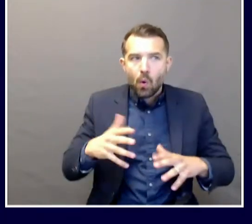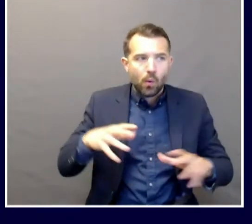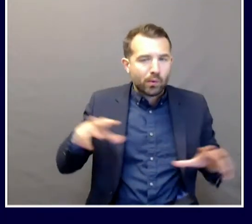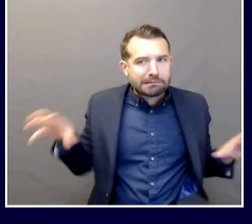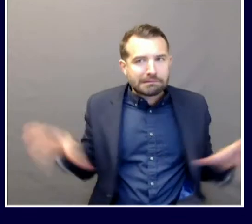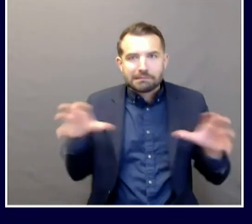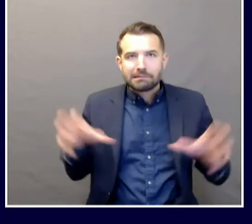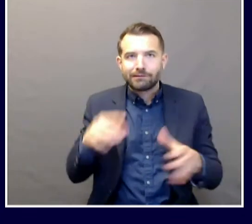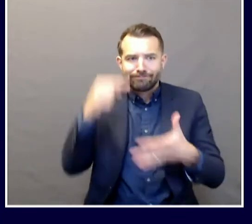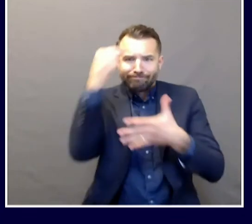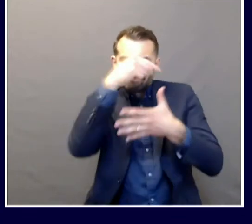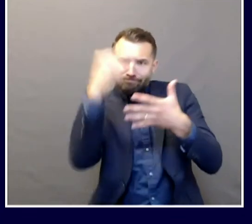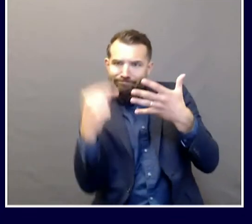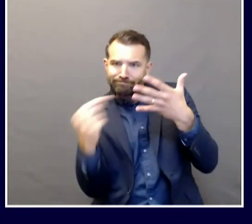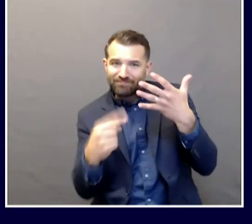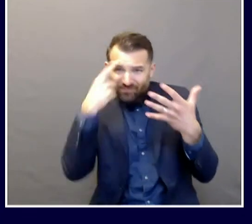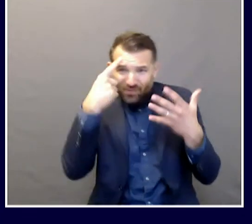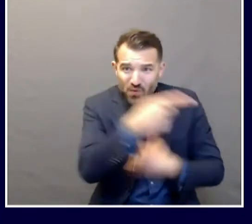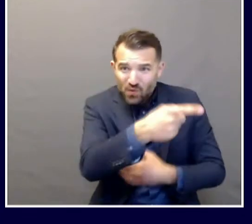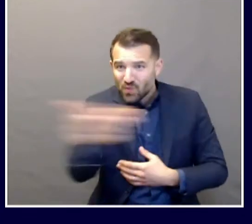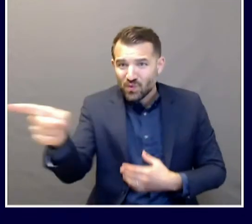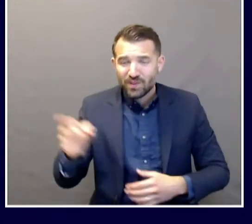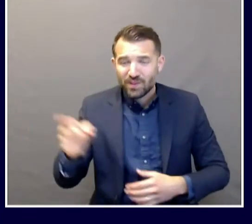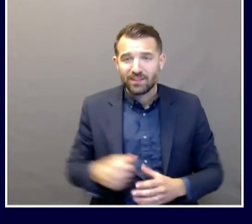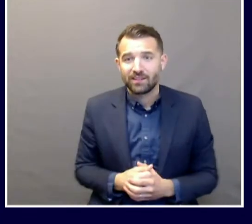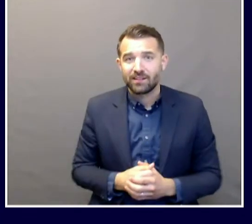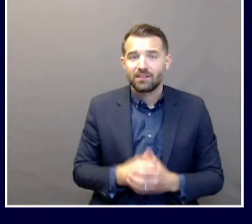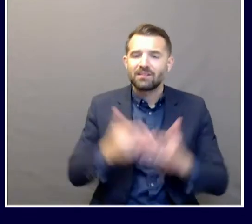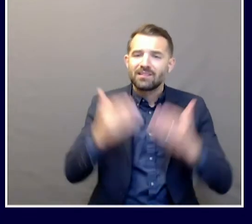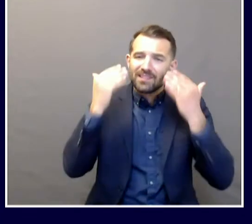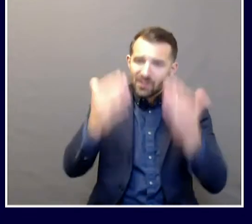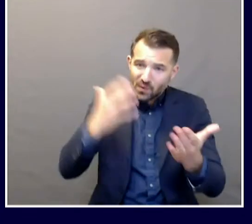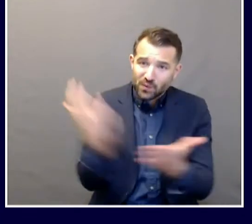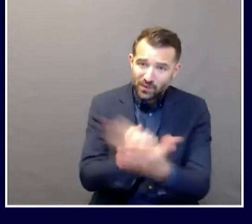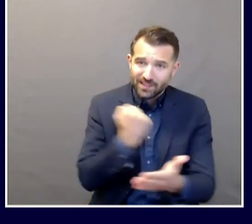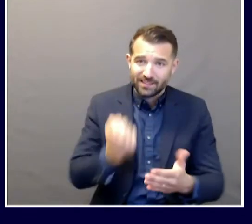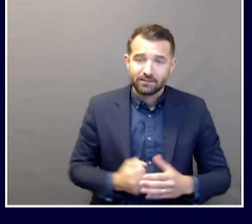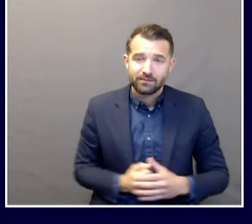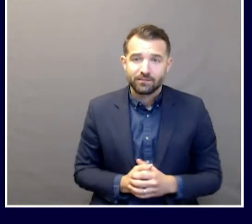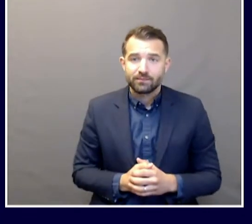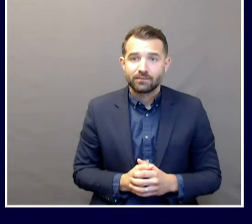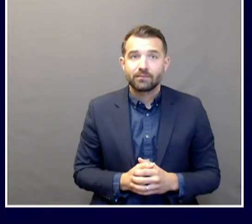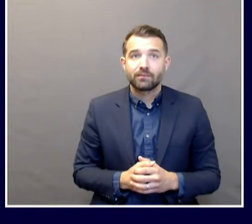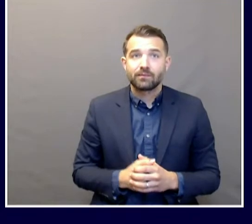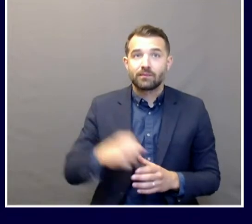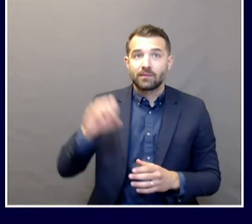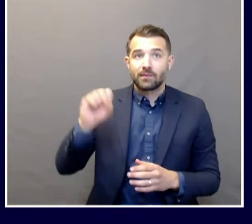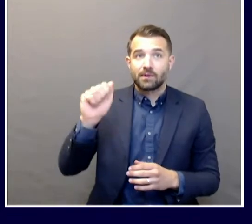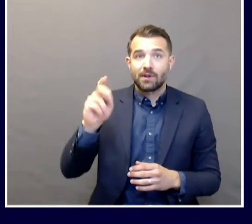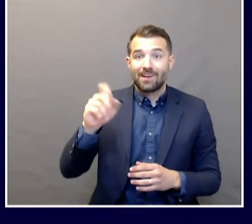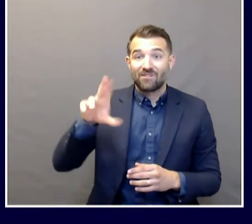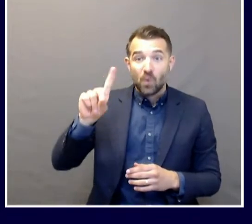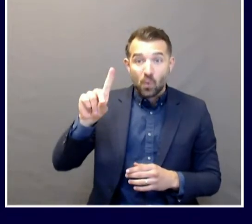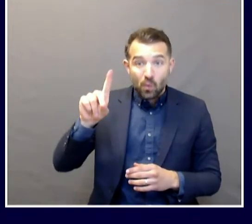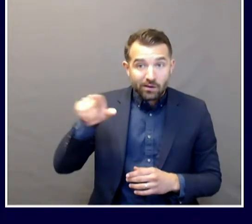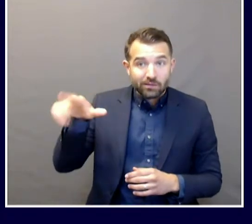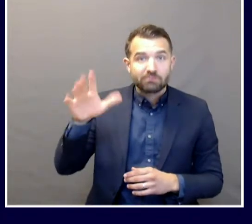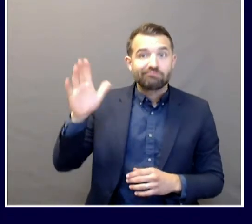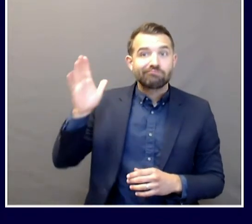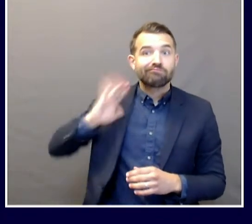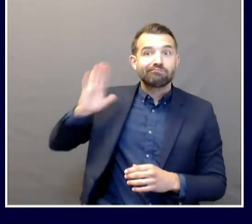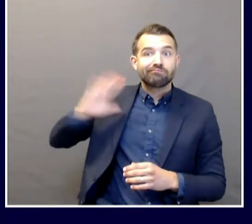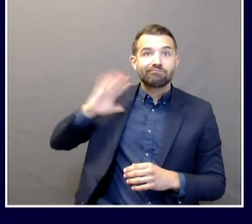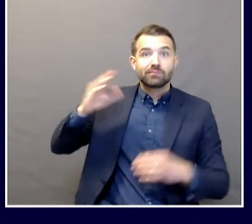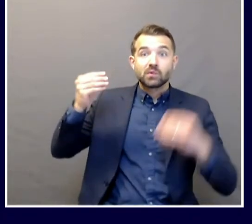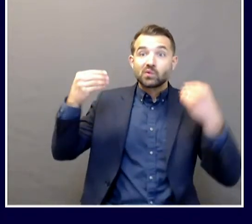time that works for you. For example, our site down in Sanford at the old Marshall store there in Sanford is going to be